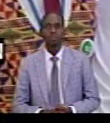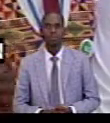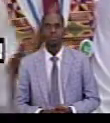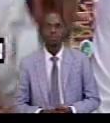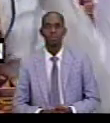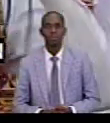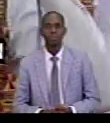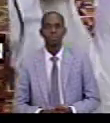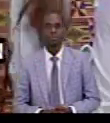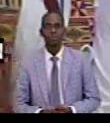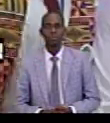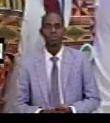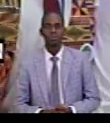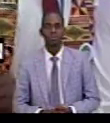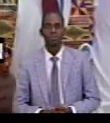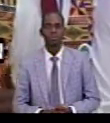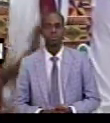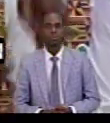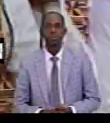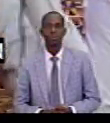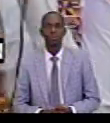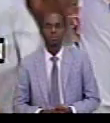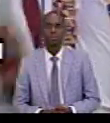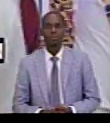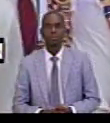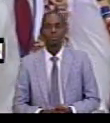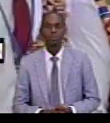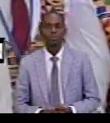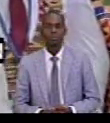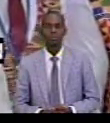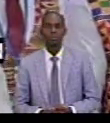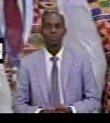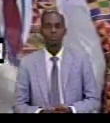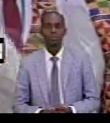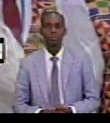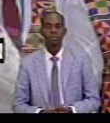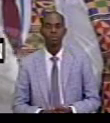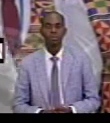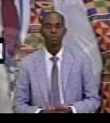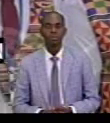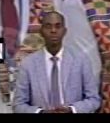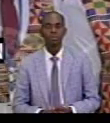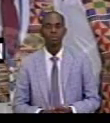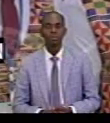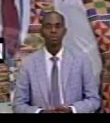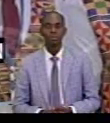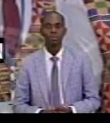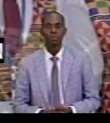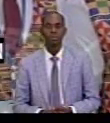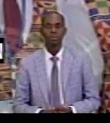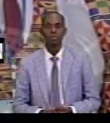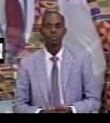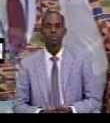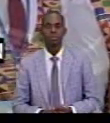Se réserve pour faire de grandes choses pour nous. Une seule chose à recevoir, l'espoir en Dieu.